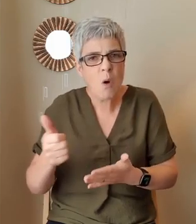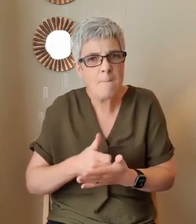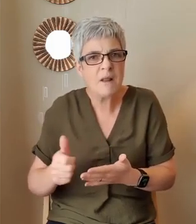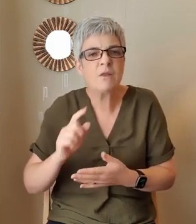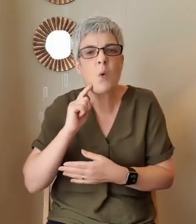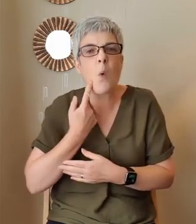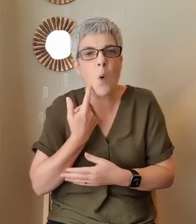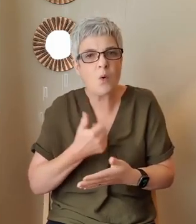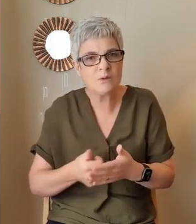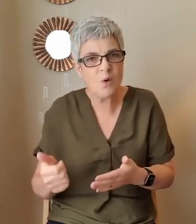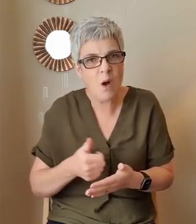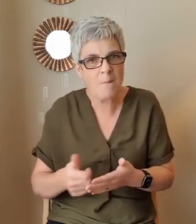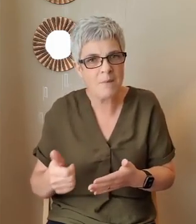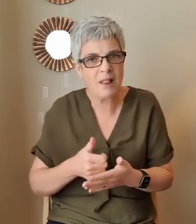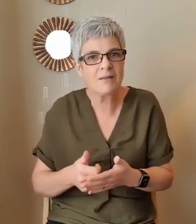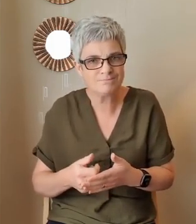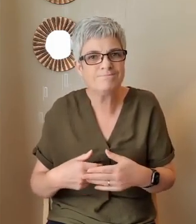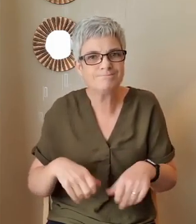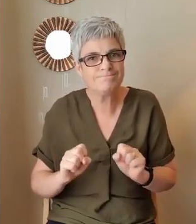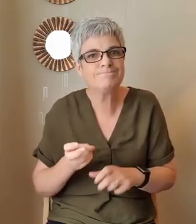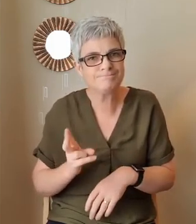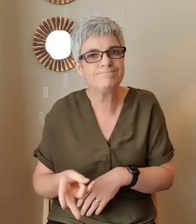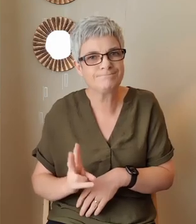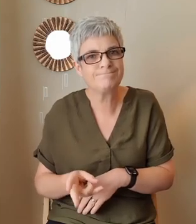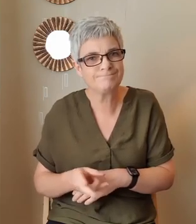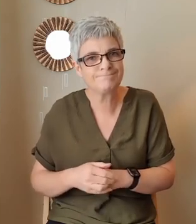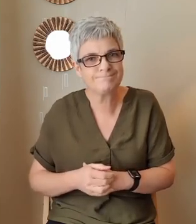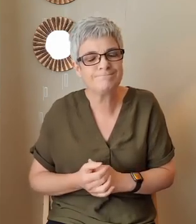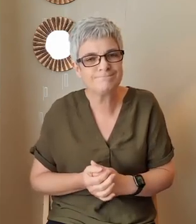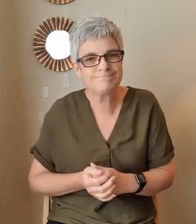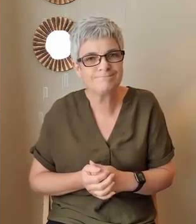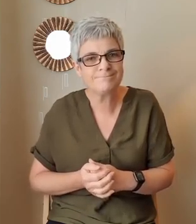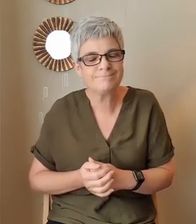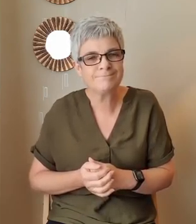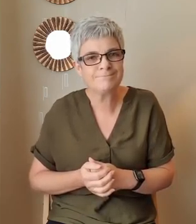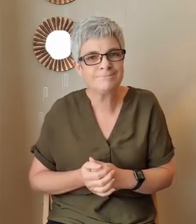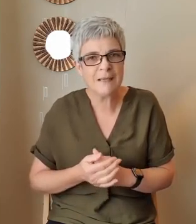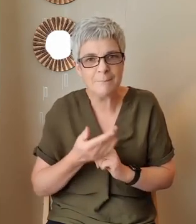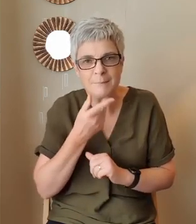normal, the old normal is what folks are heading back to.